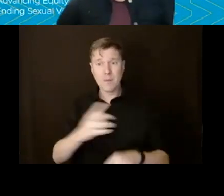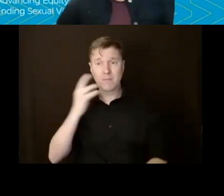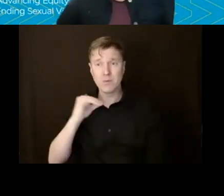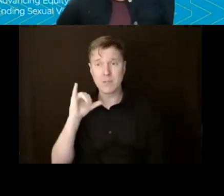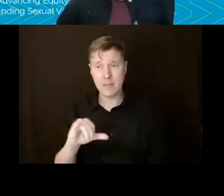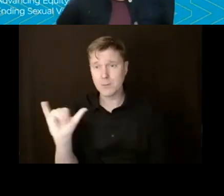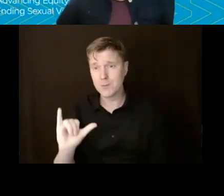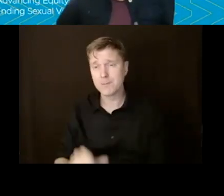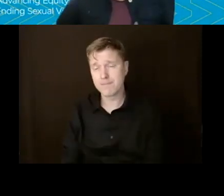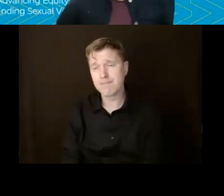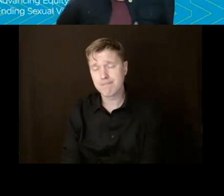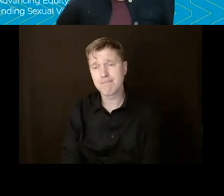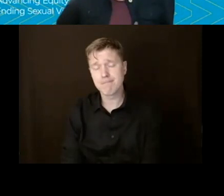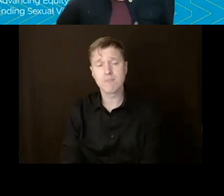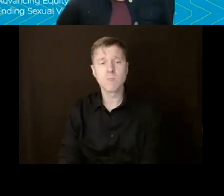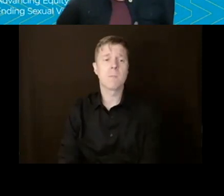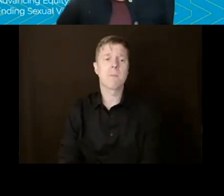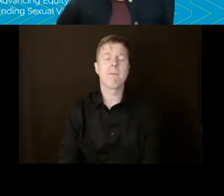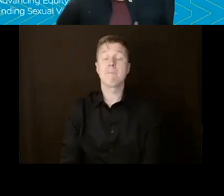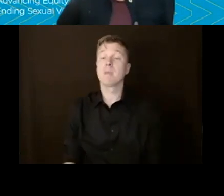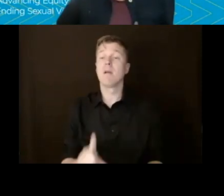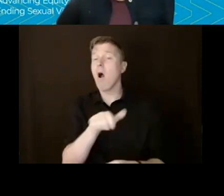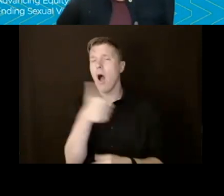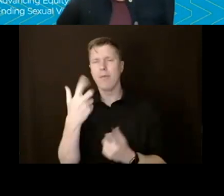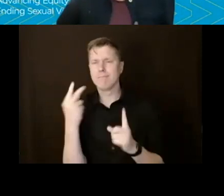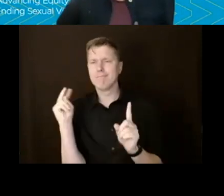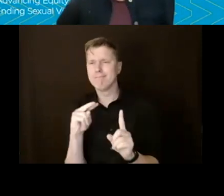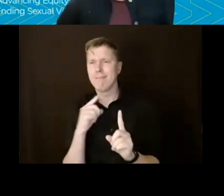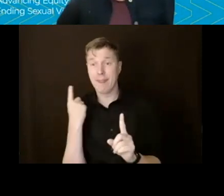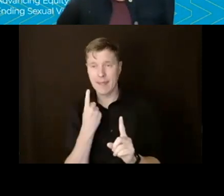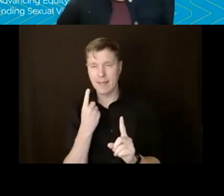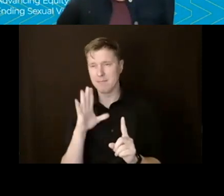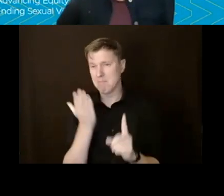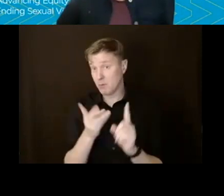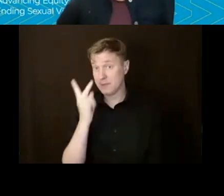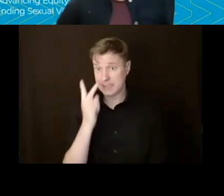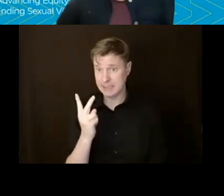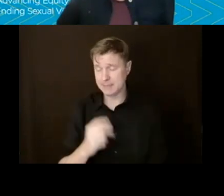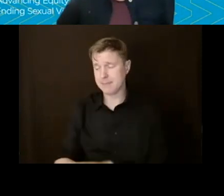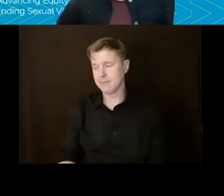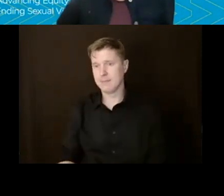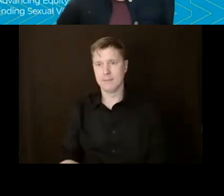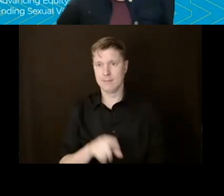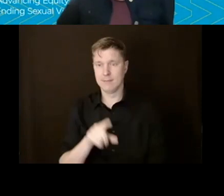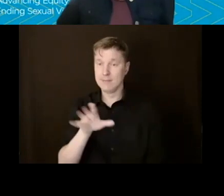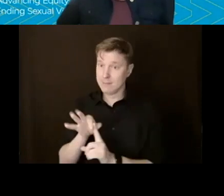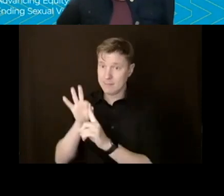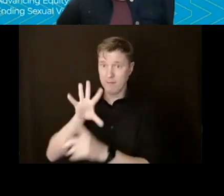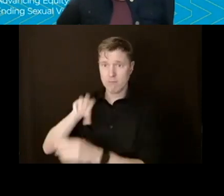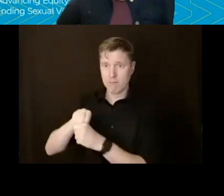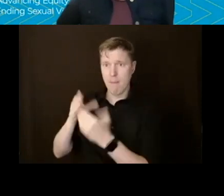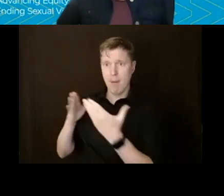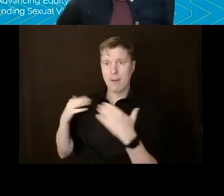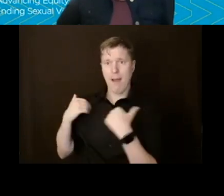so another way to think about this that many of you might have seen, especially if you are a public health practitioner,